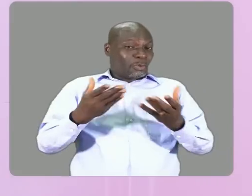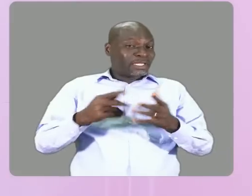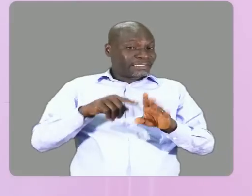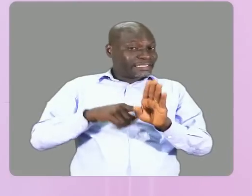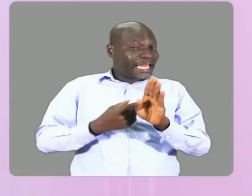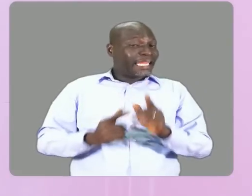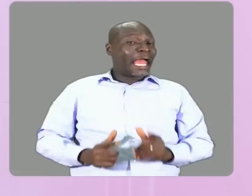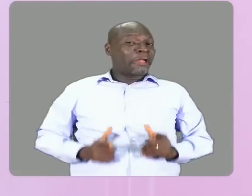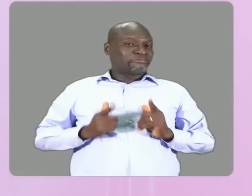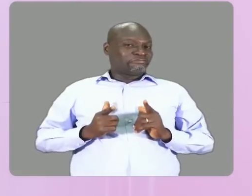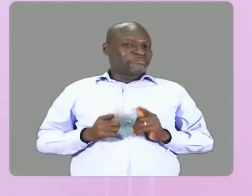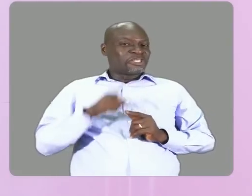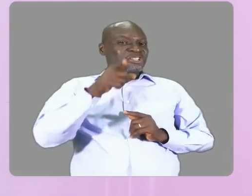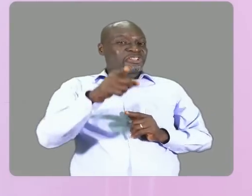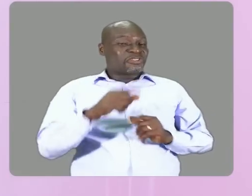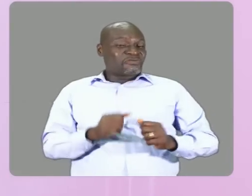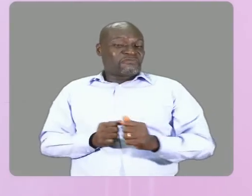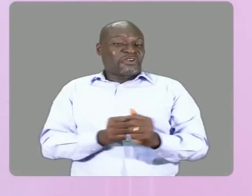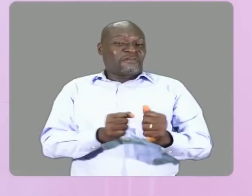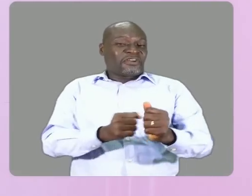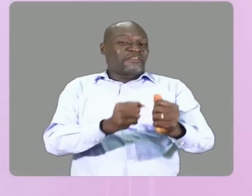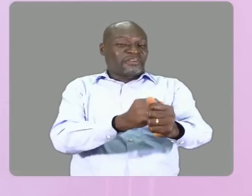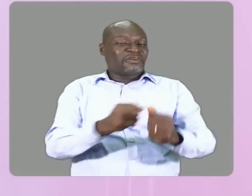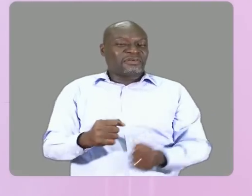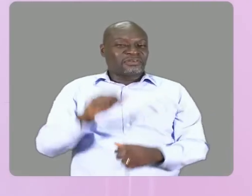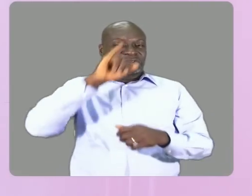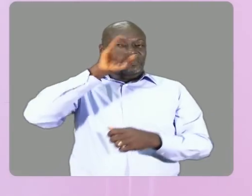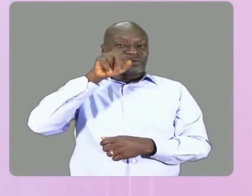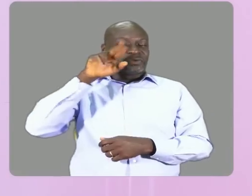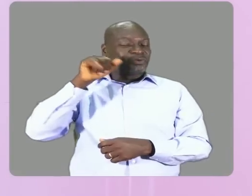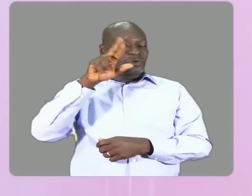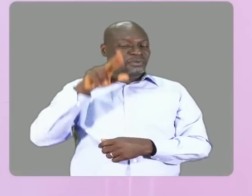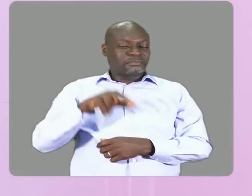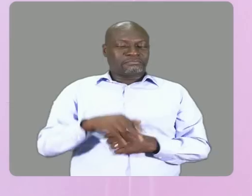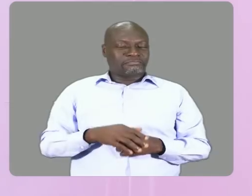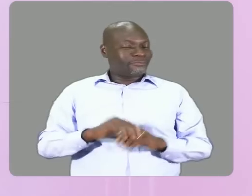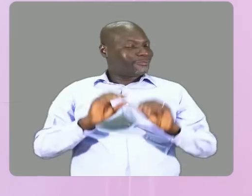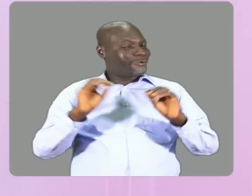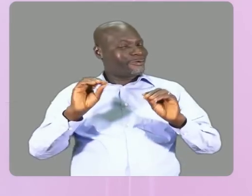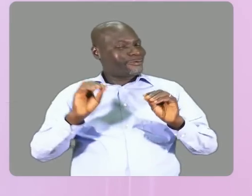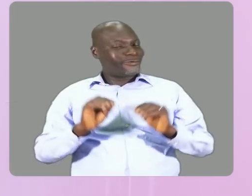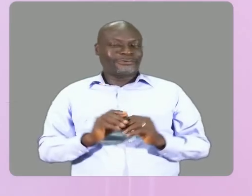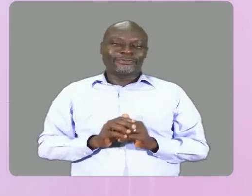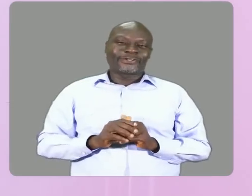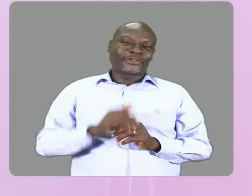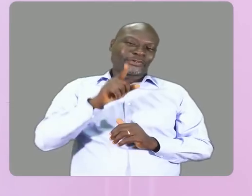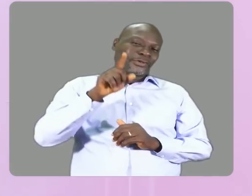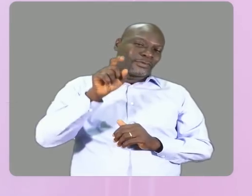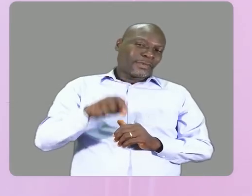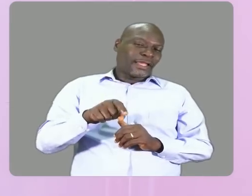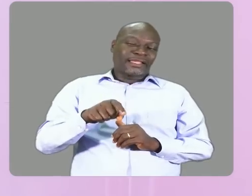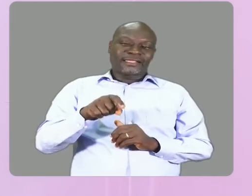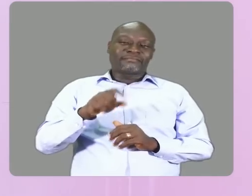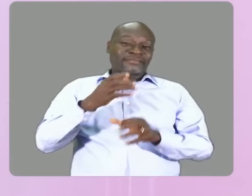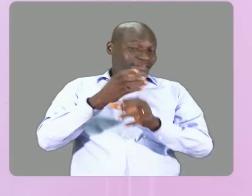a enkrofo ka kasa enrosam no e bia eho na odi wadwen e kire sa